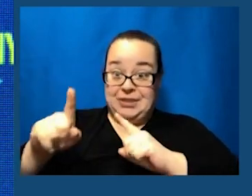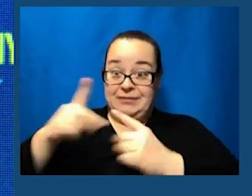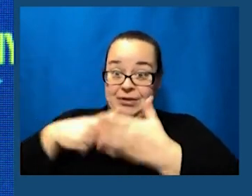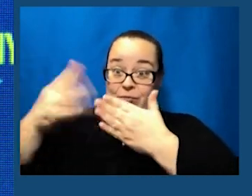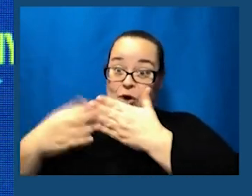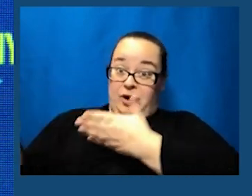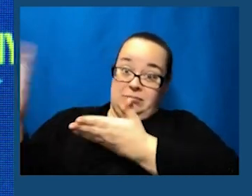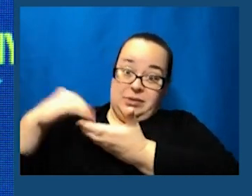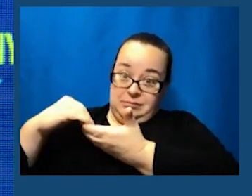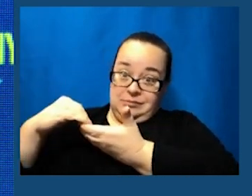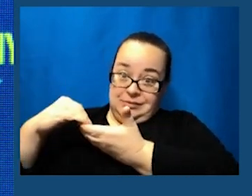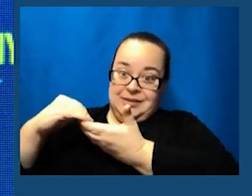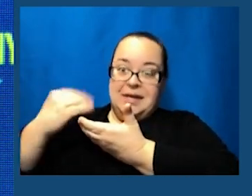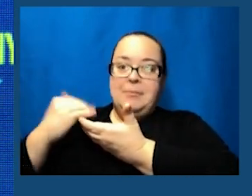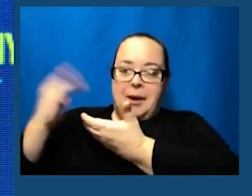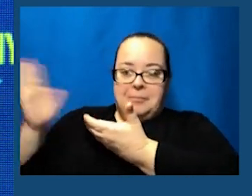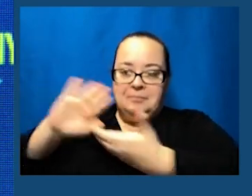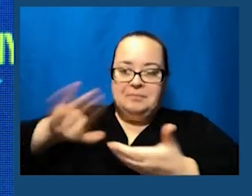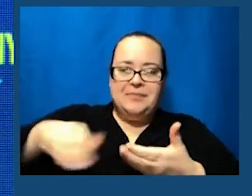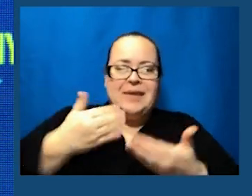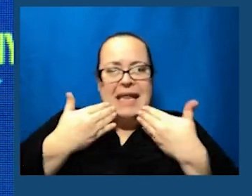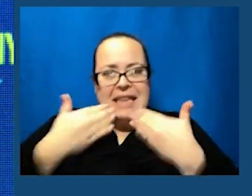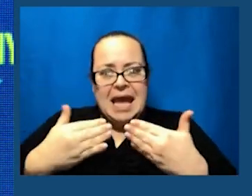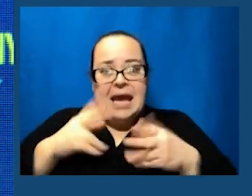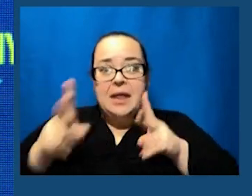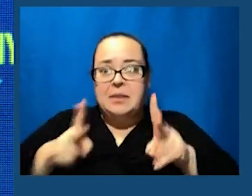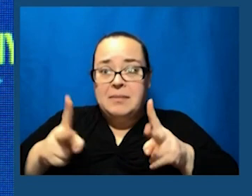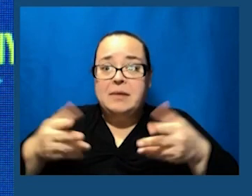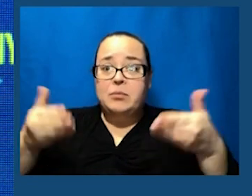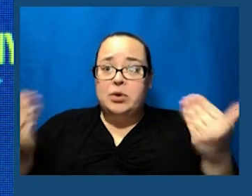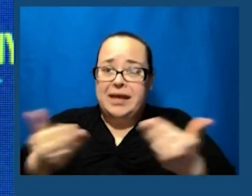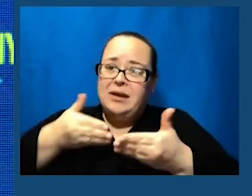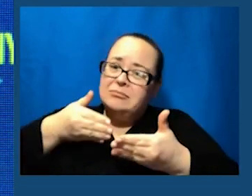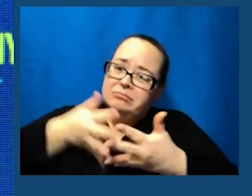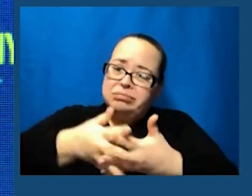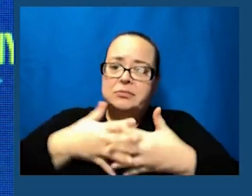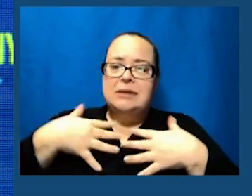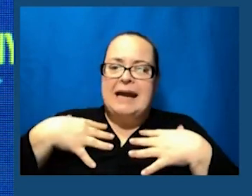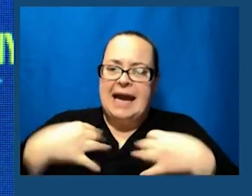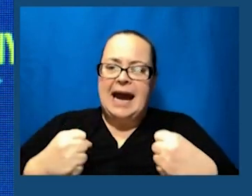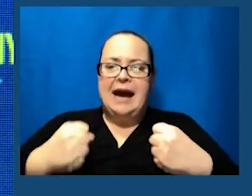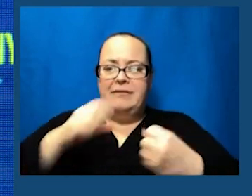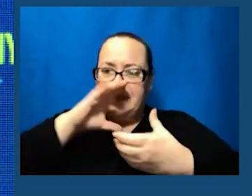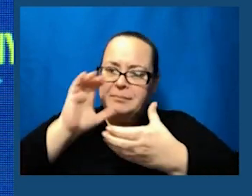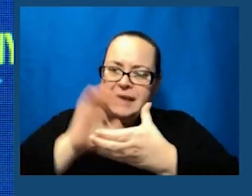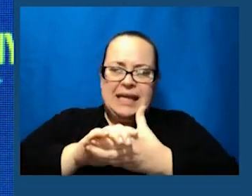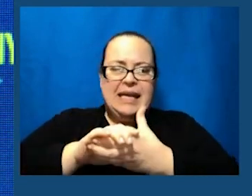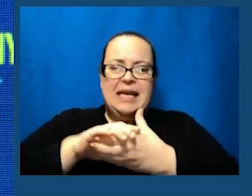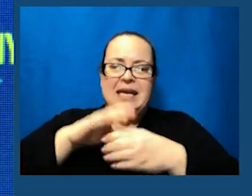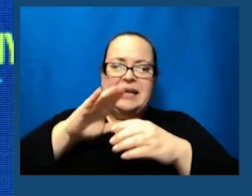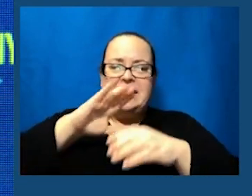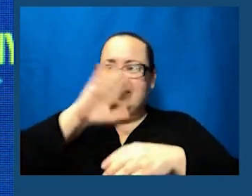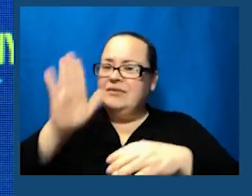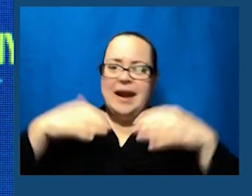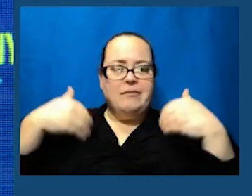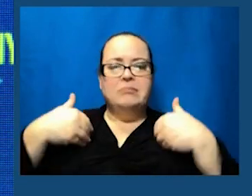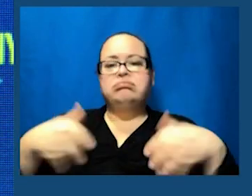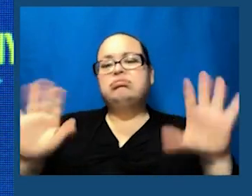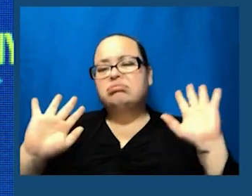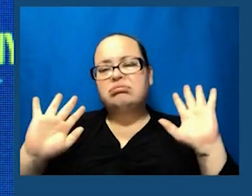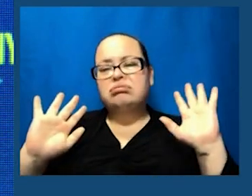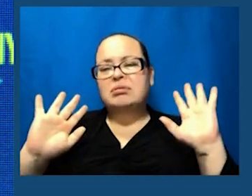this region for having the confidence and belief and love of this region to never surrender to the circumstances of their time. But